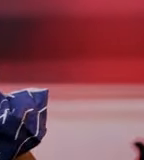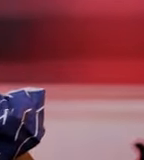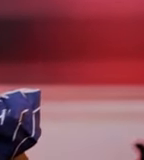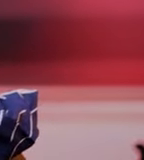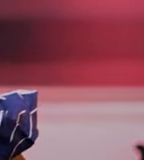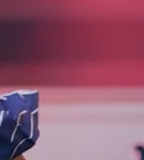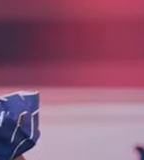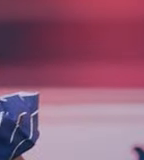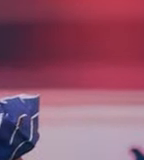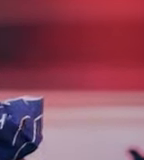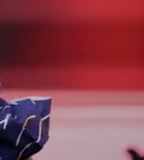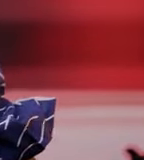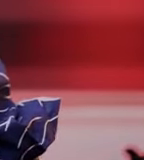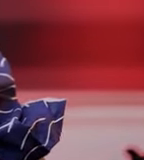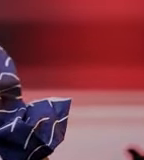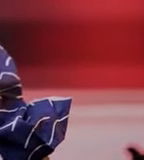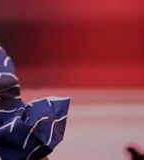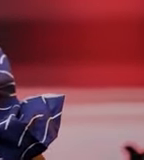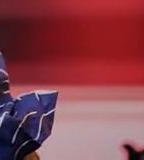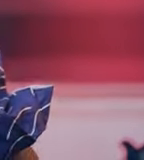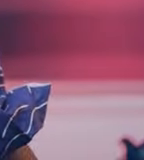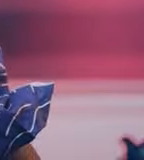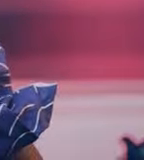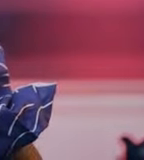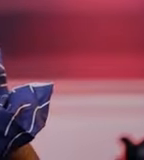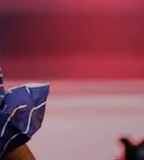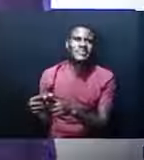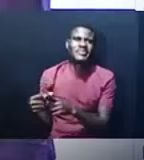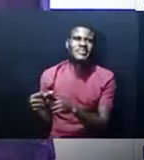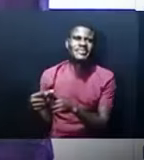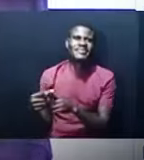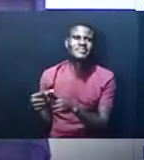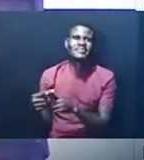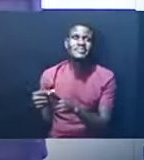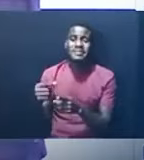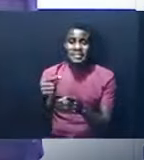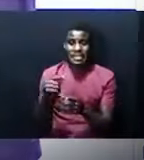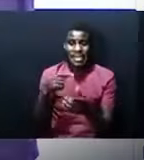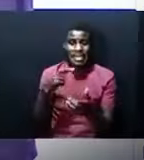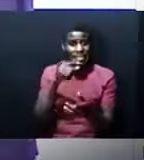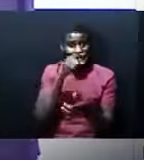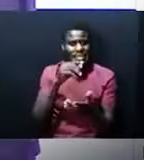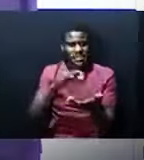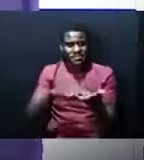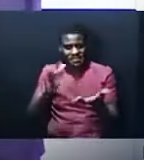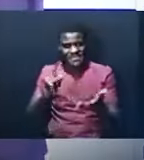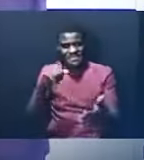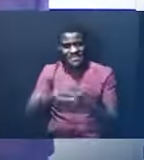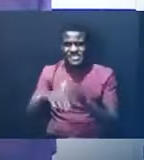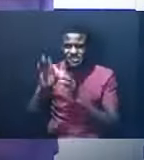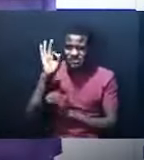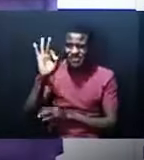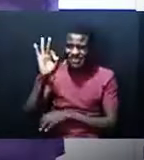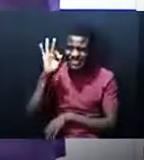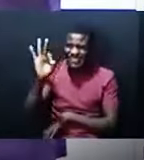Kindly check them out. Thank you for watching. Stay blessed. I believe in the preaching of the word of